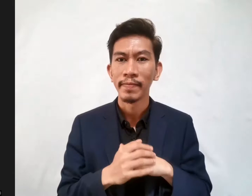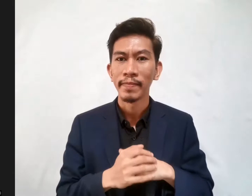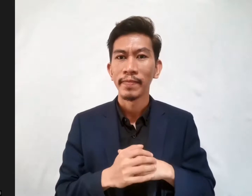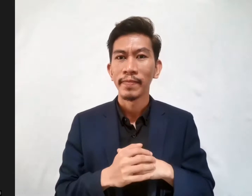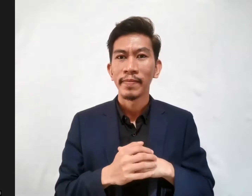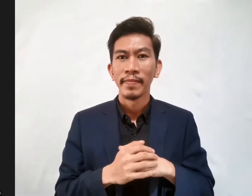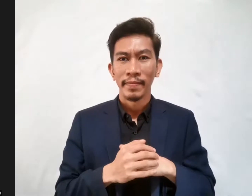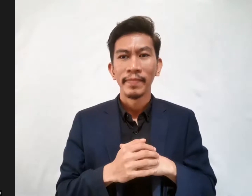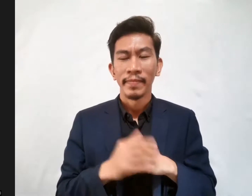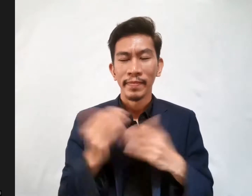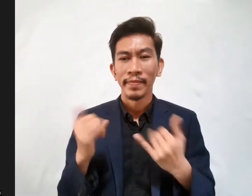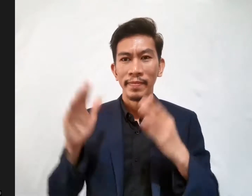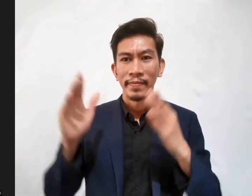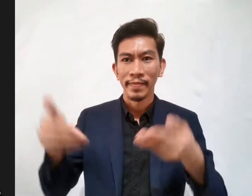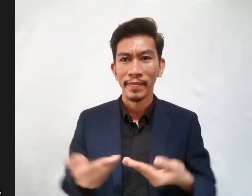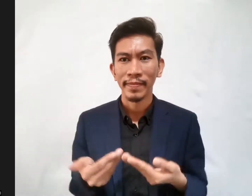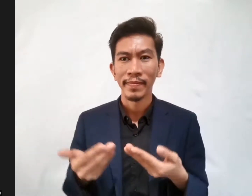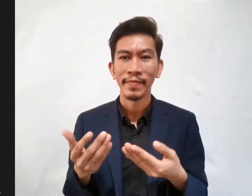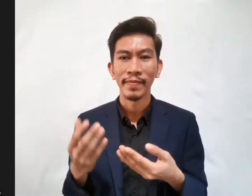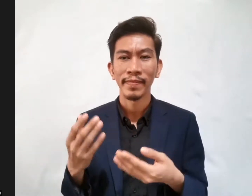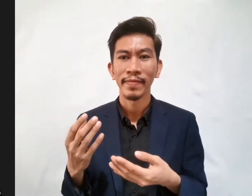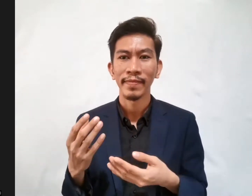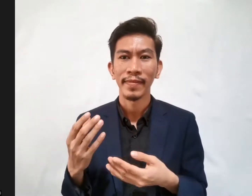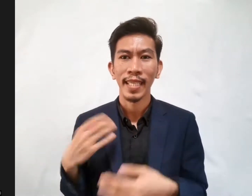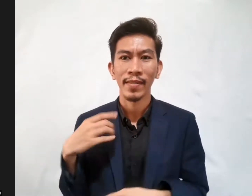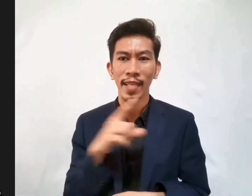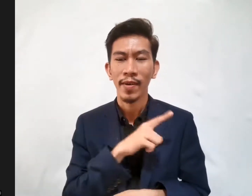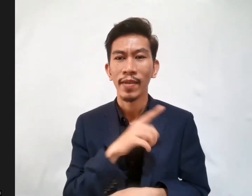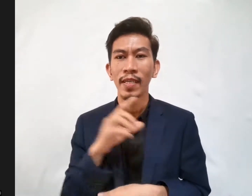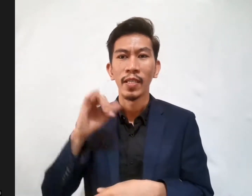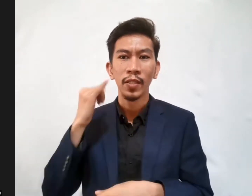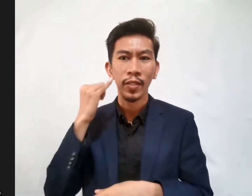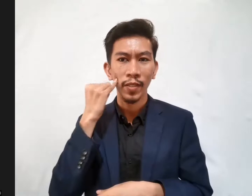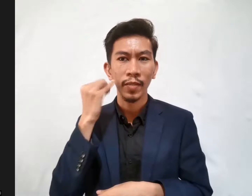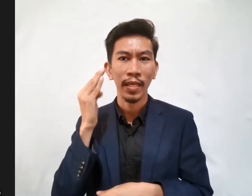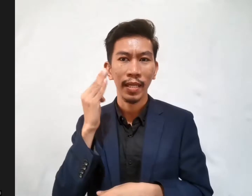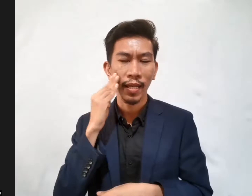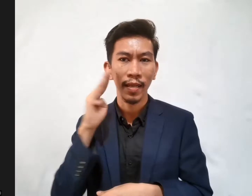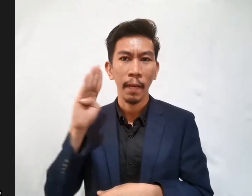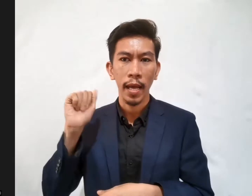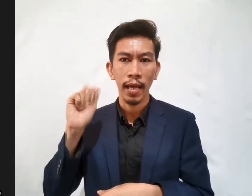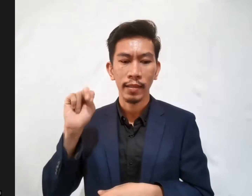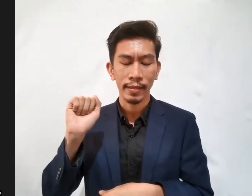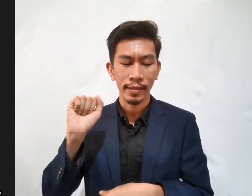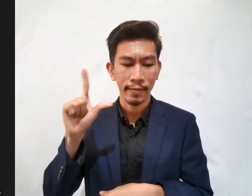Friends, please welcome Councilor George Banal.